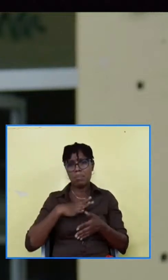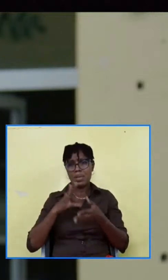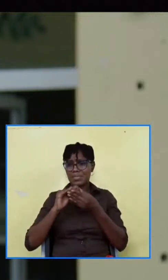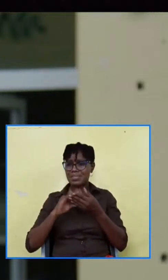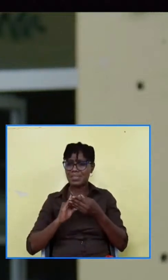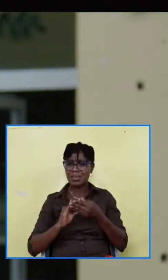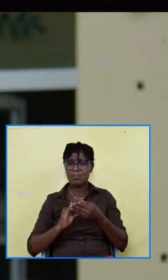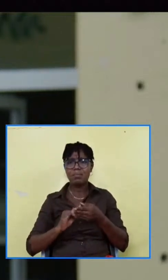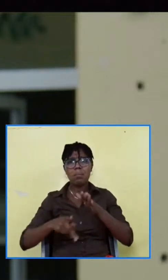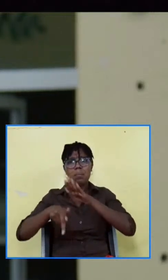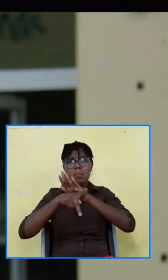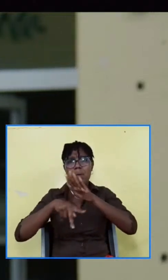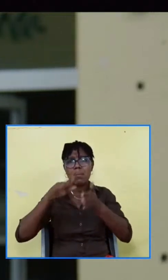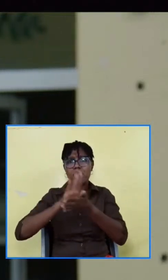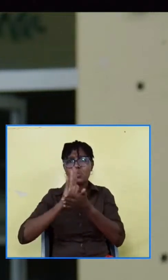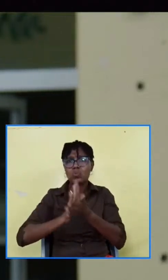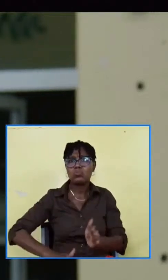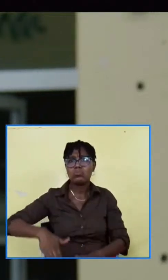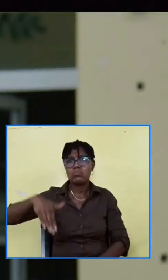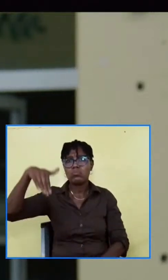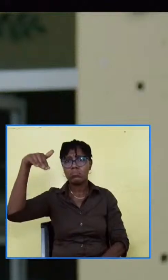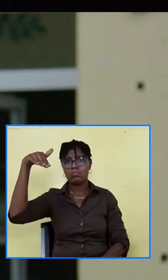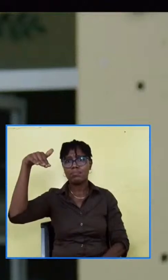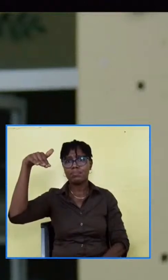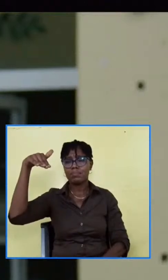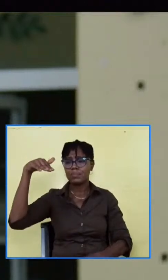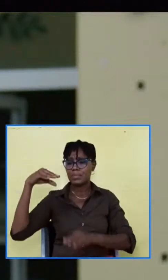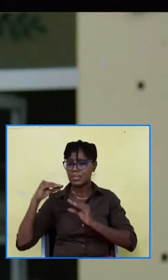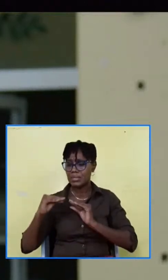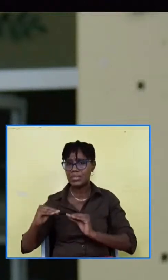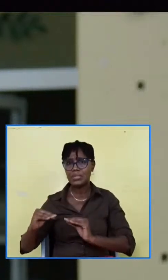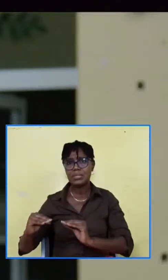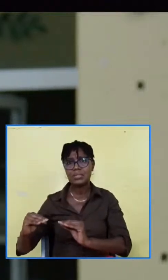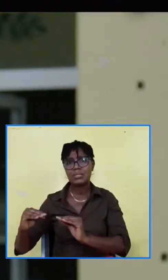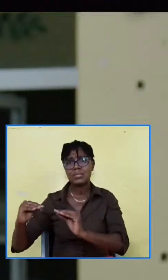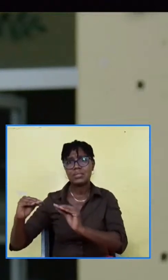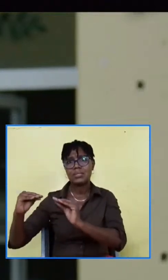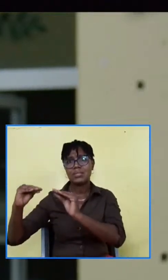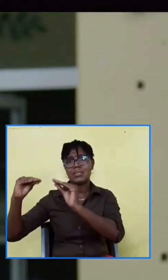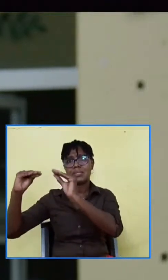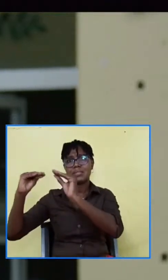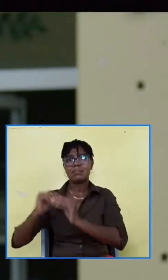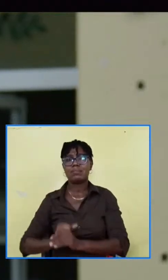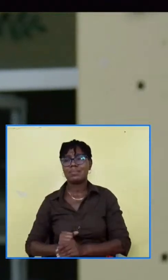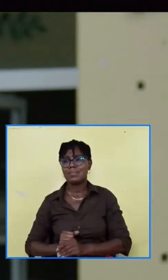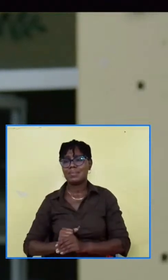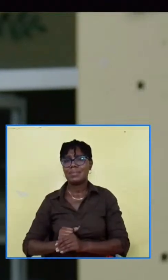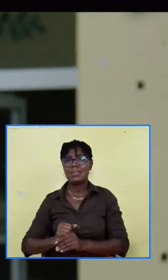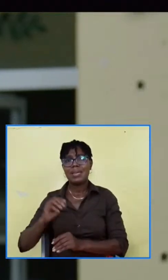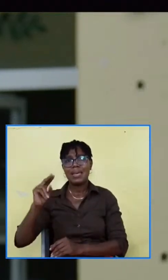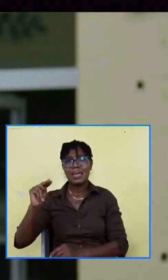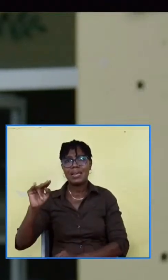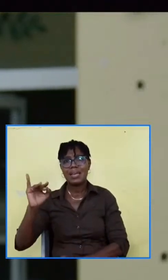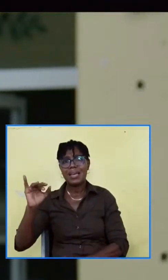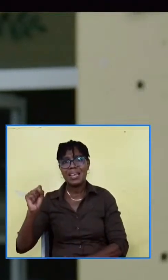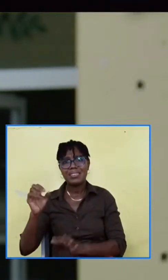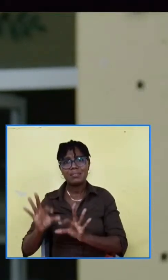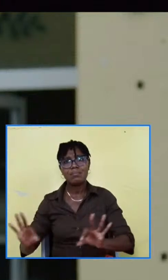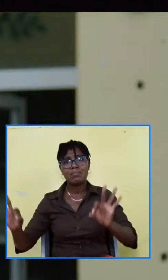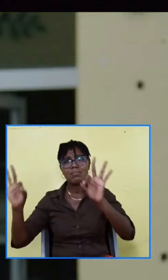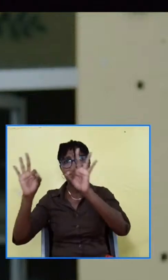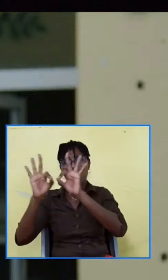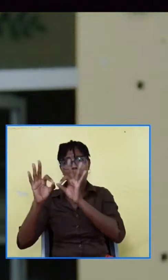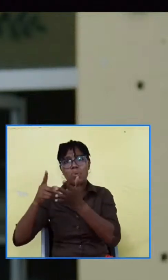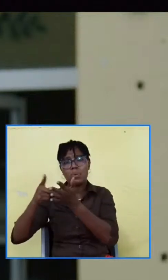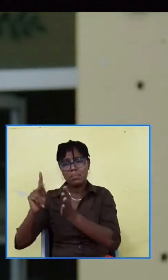primary school up, is educated about the importance of systems like these, then I